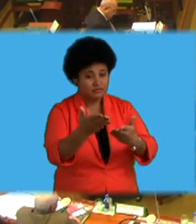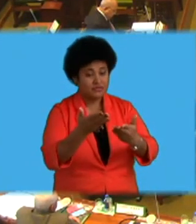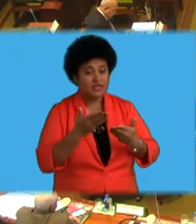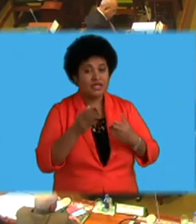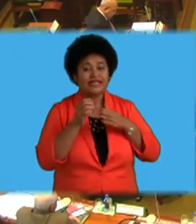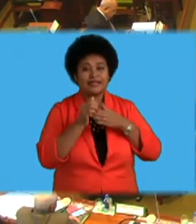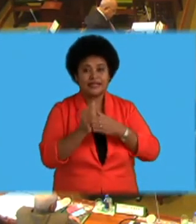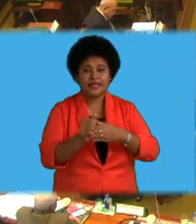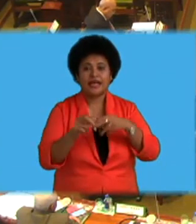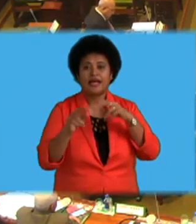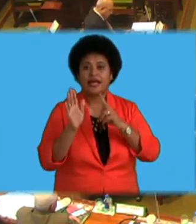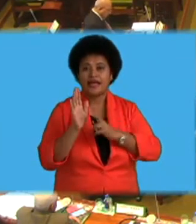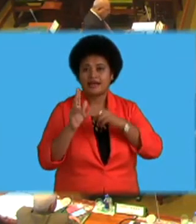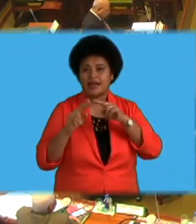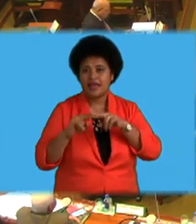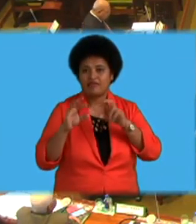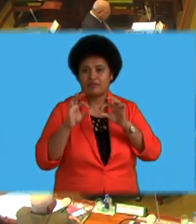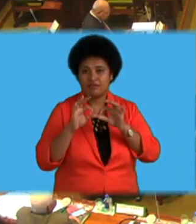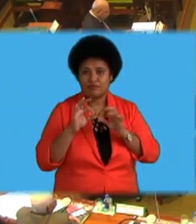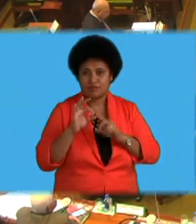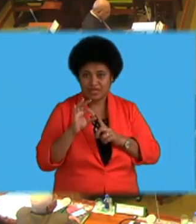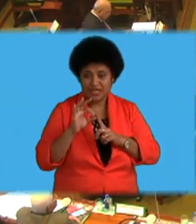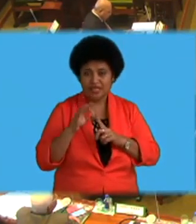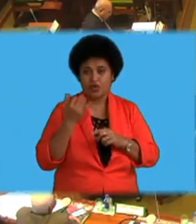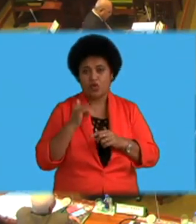or his designate.